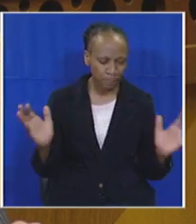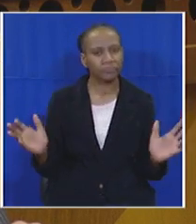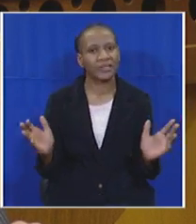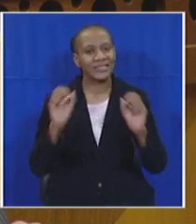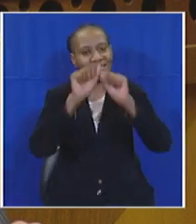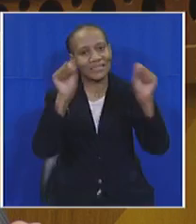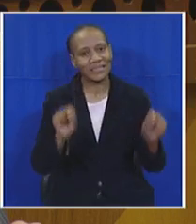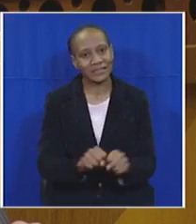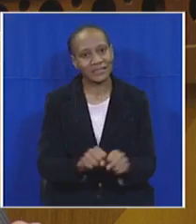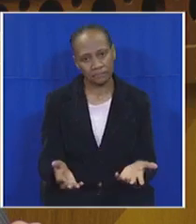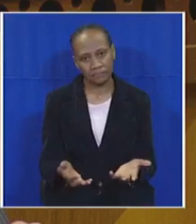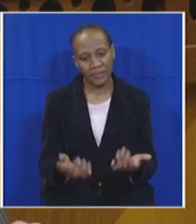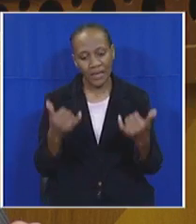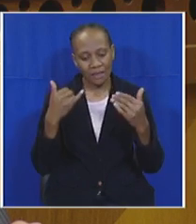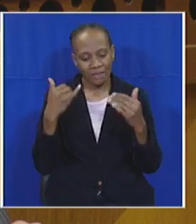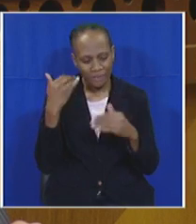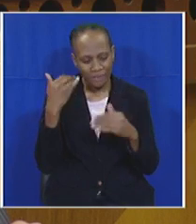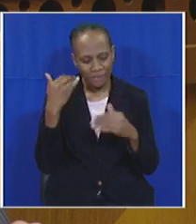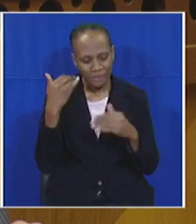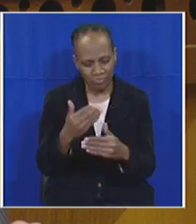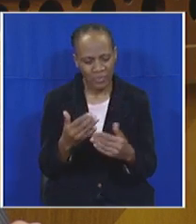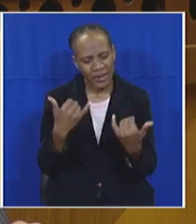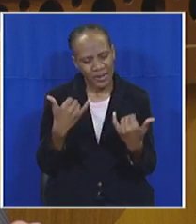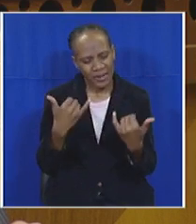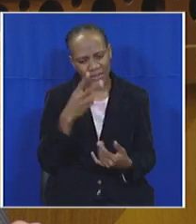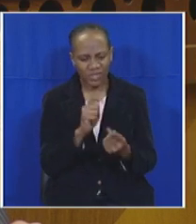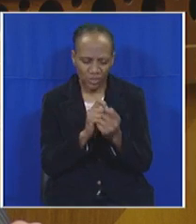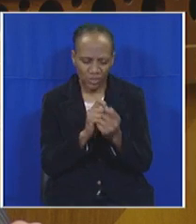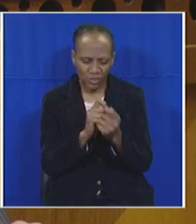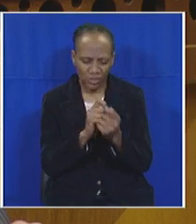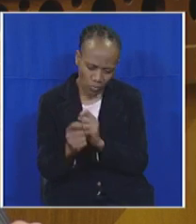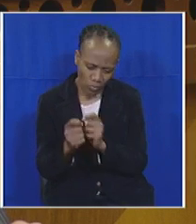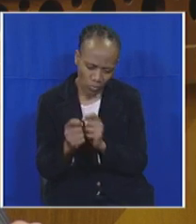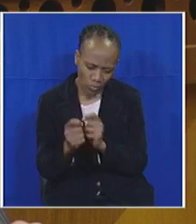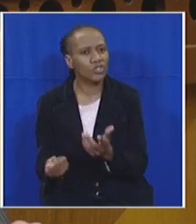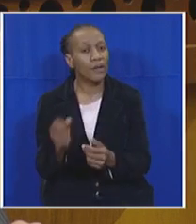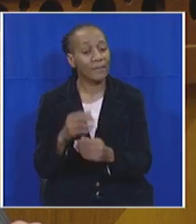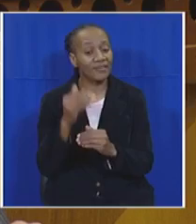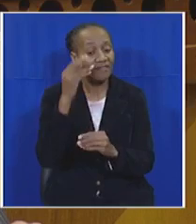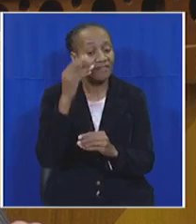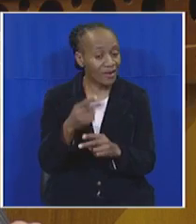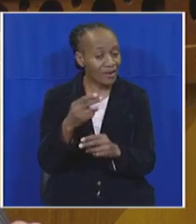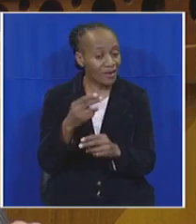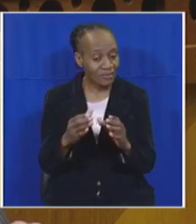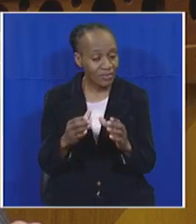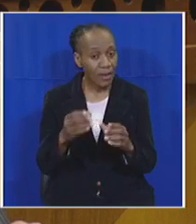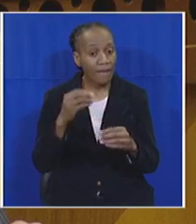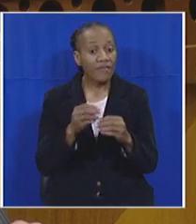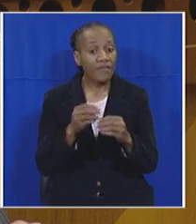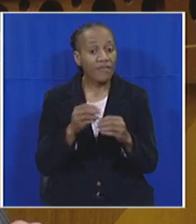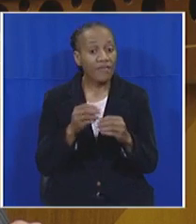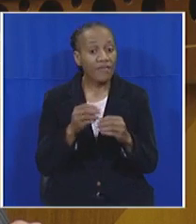of disequilibrium, in which relatively small changes can have large and often unintended and